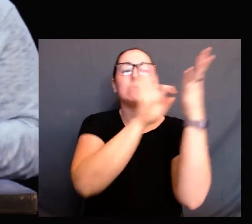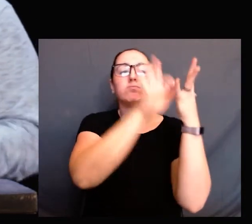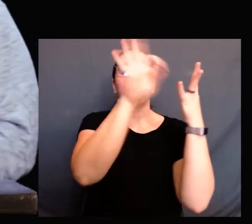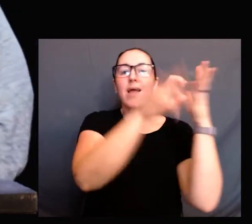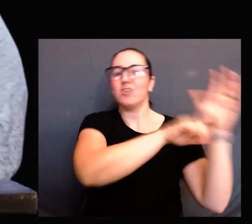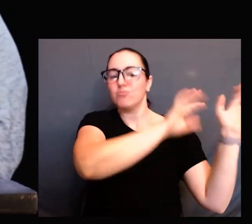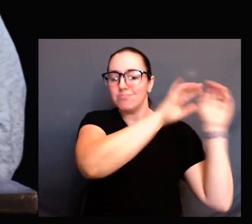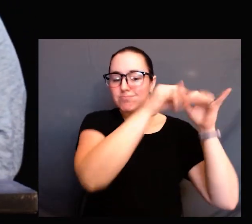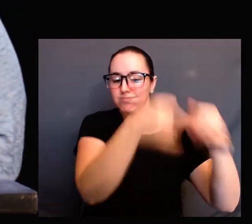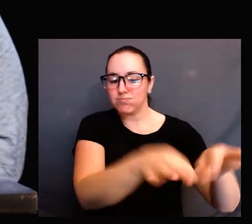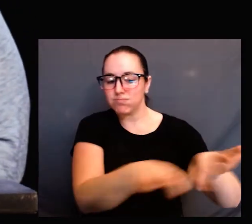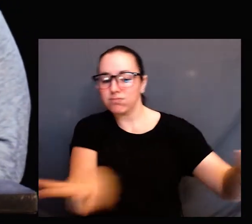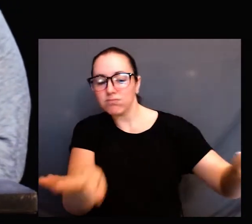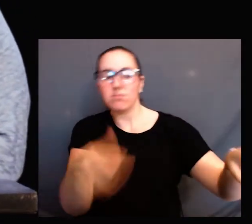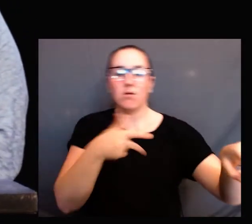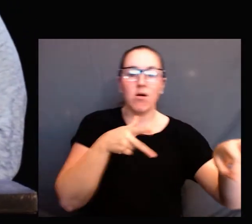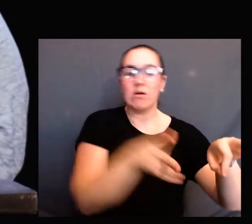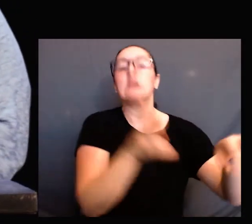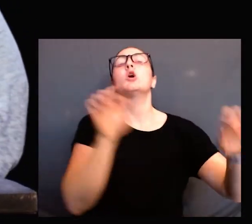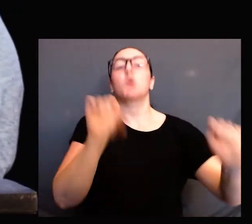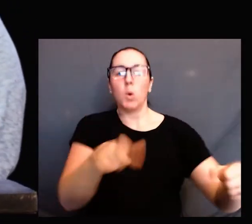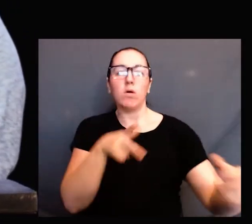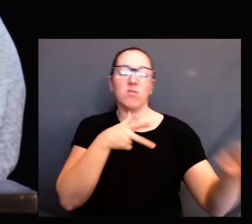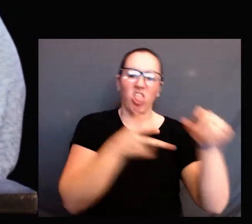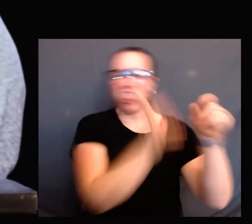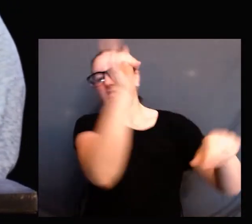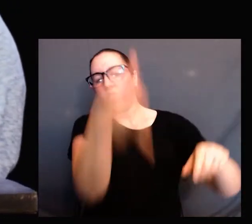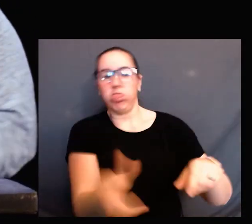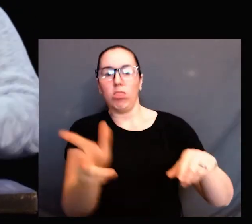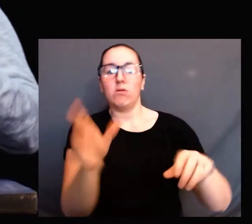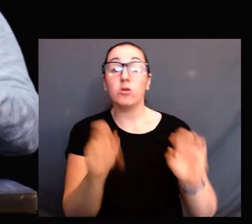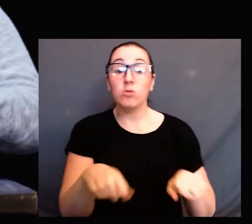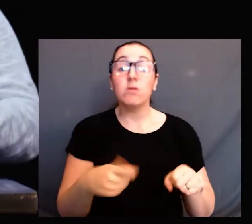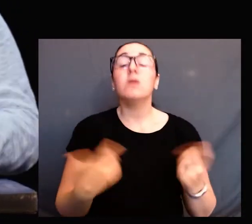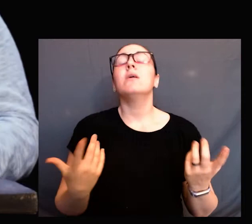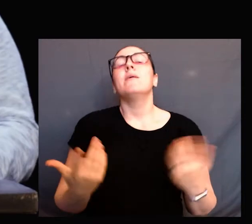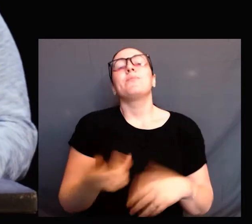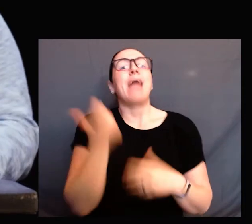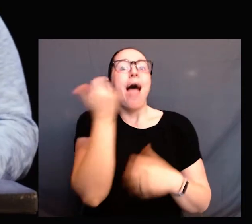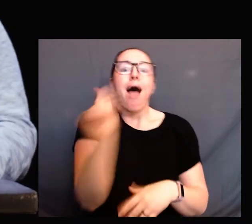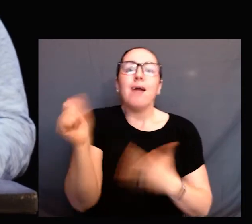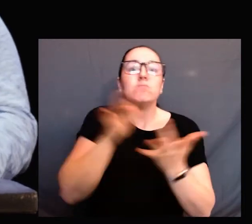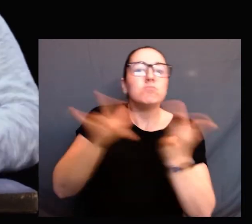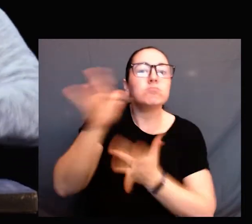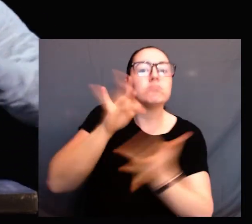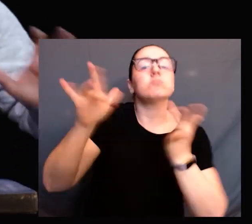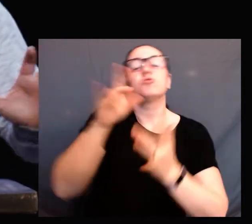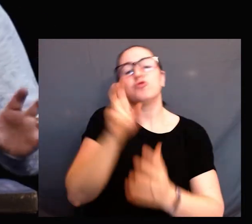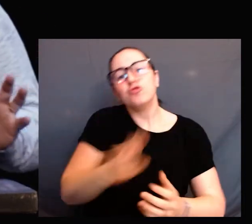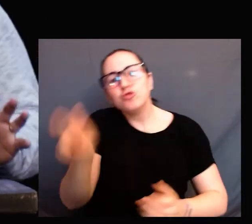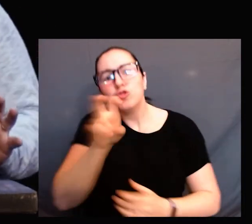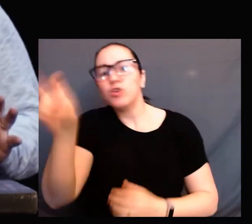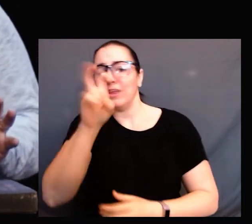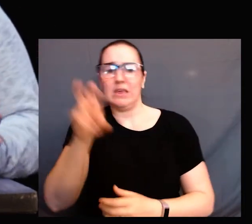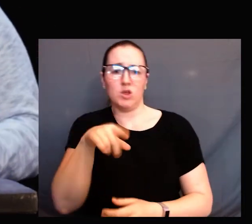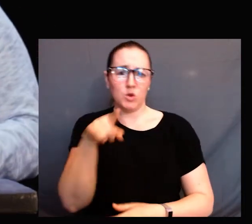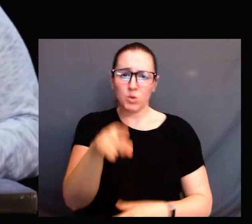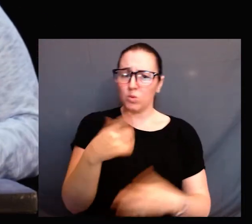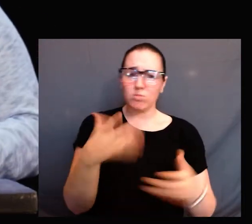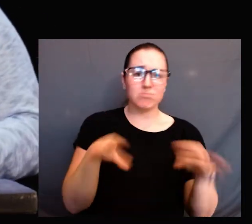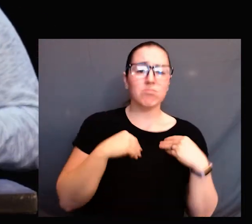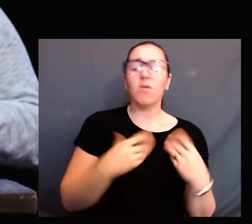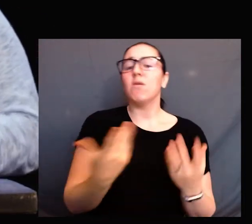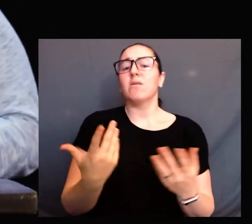a root of one of these great trees take us out. You see, any road trip that we take in life, any journey that we take in